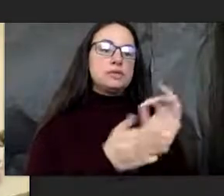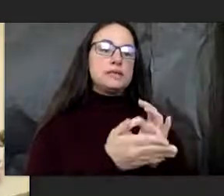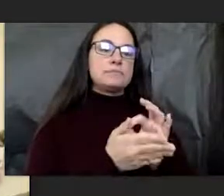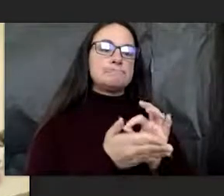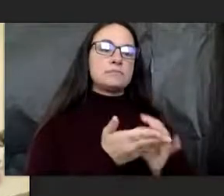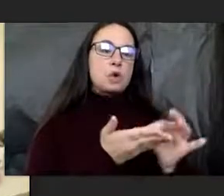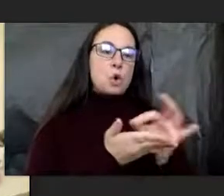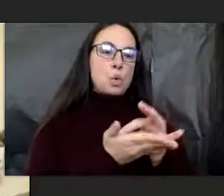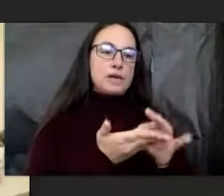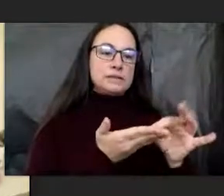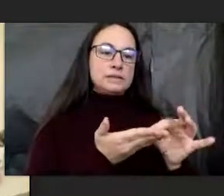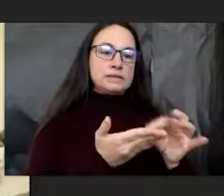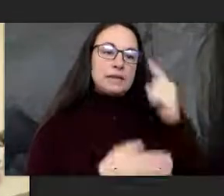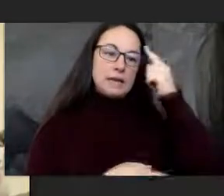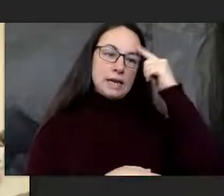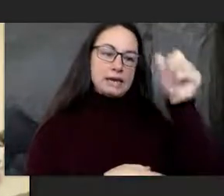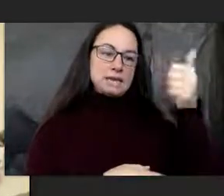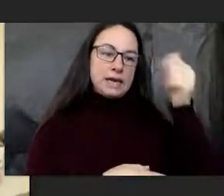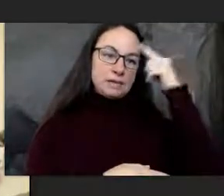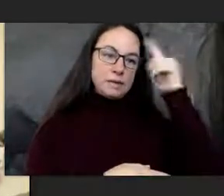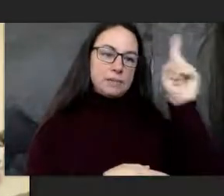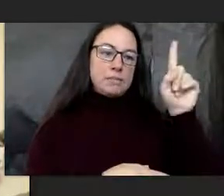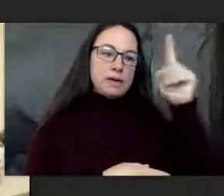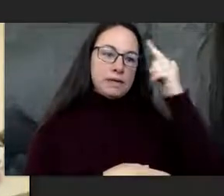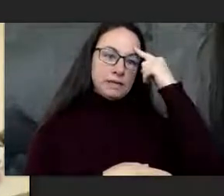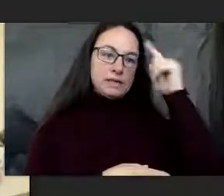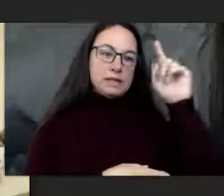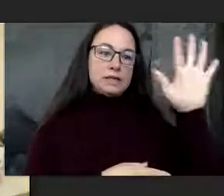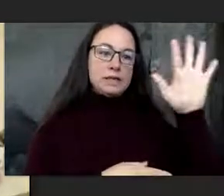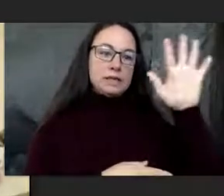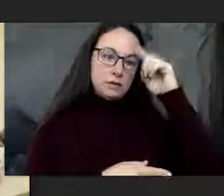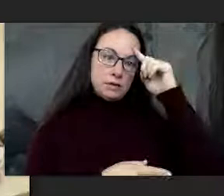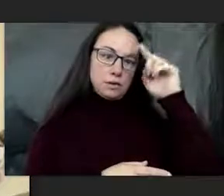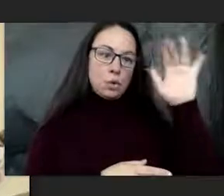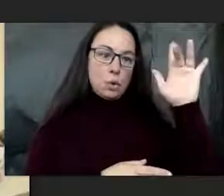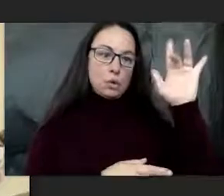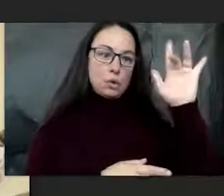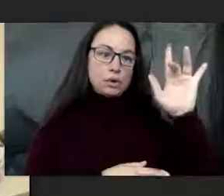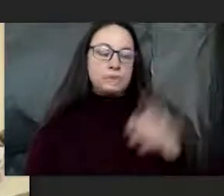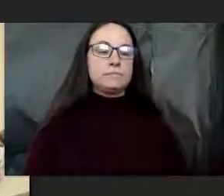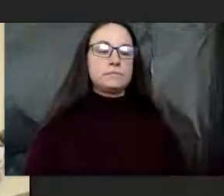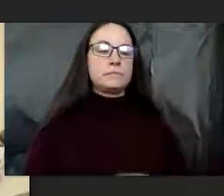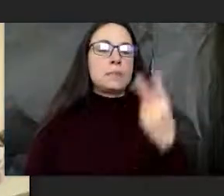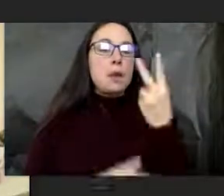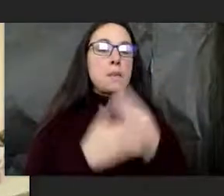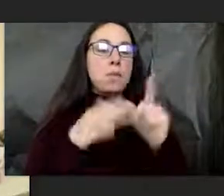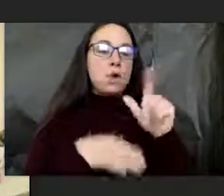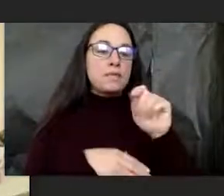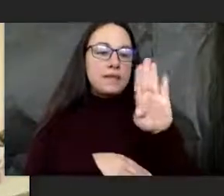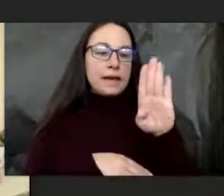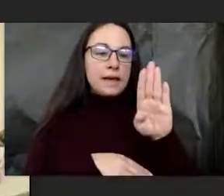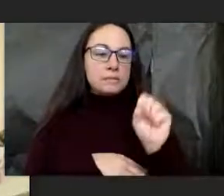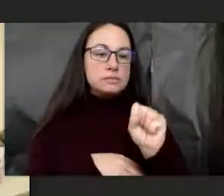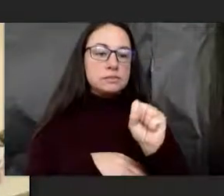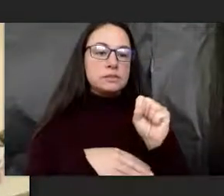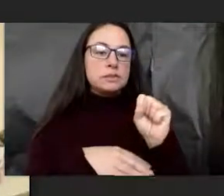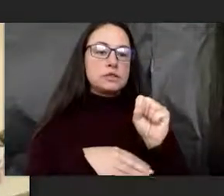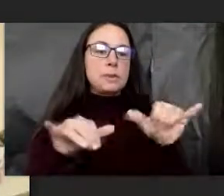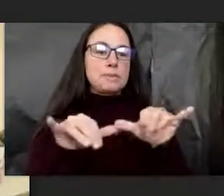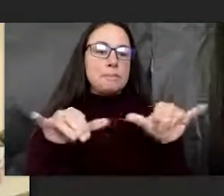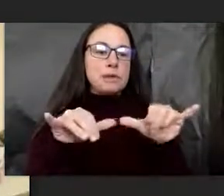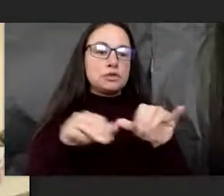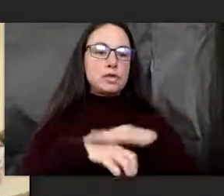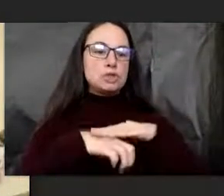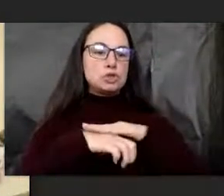For instance, dime, penny, nickel, and quarter. For both labs, you're going to be measuring the surface area of the water